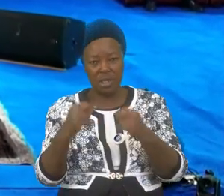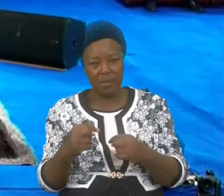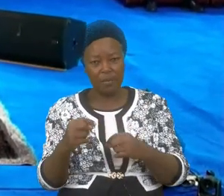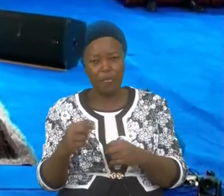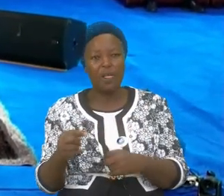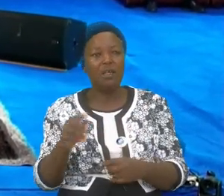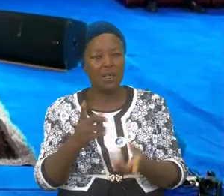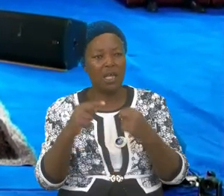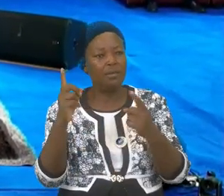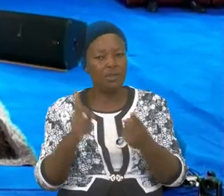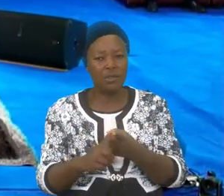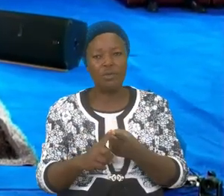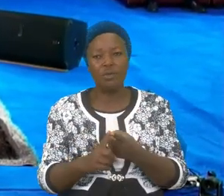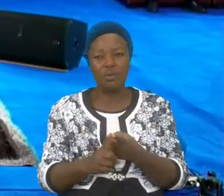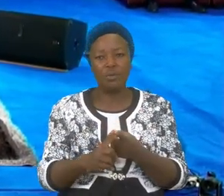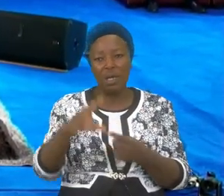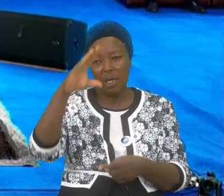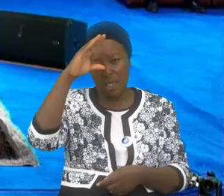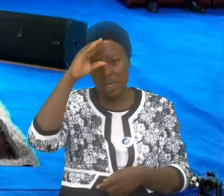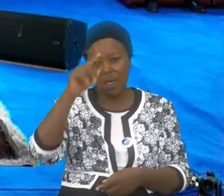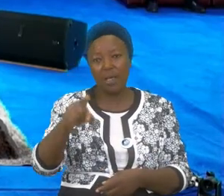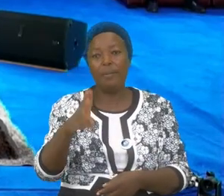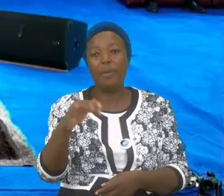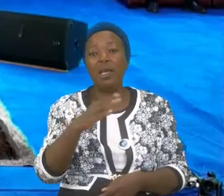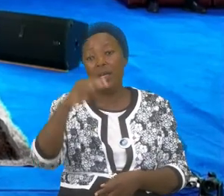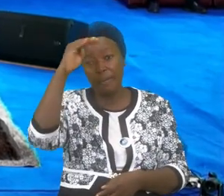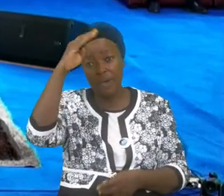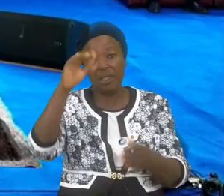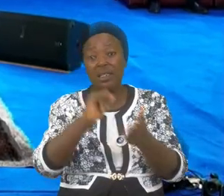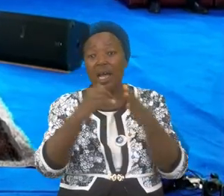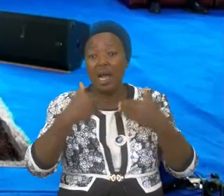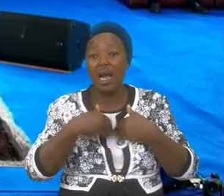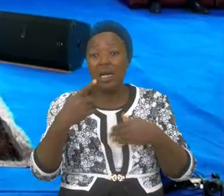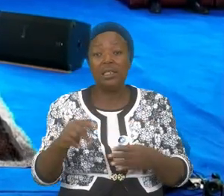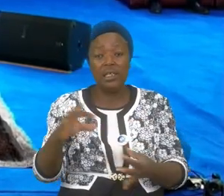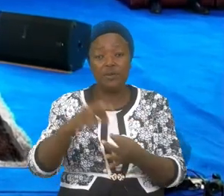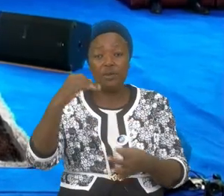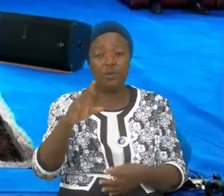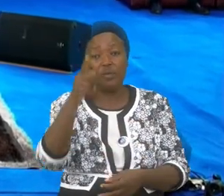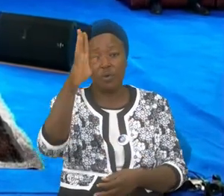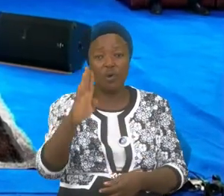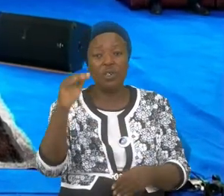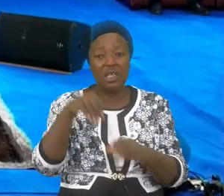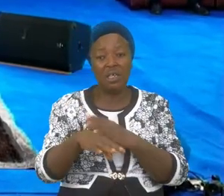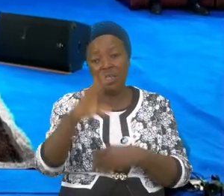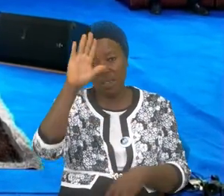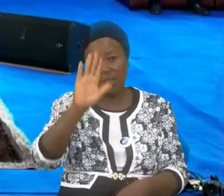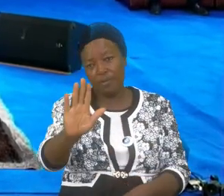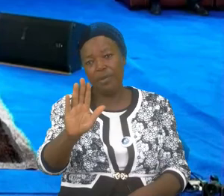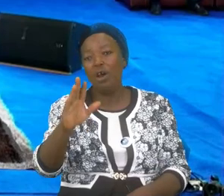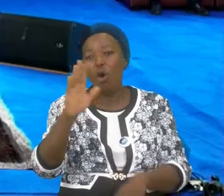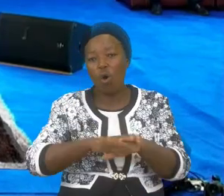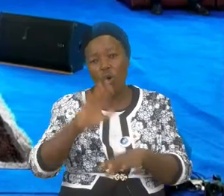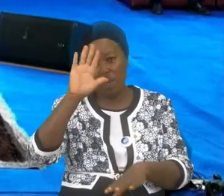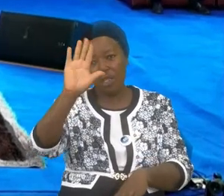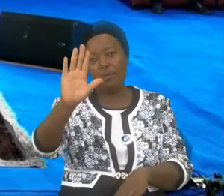had the Spirit of God in him, on him, around him, underneath him, supporting